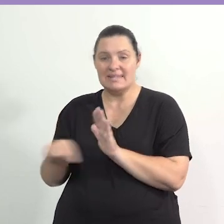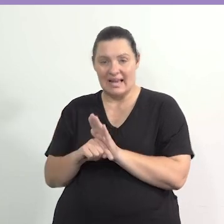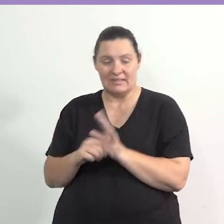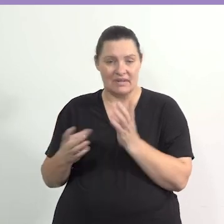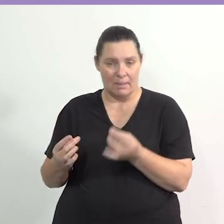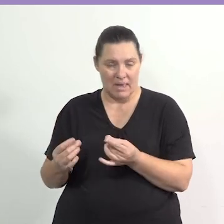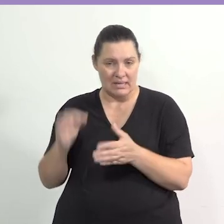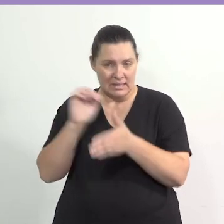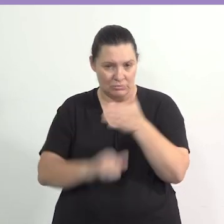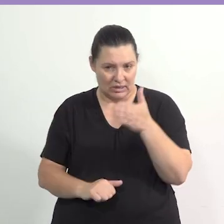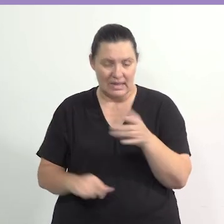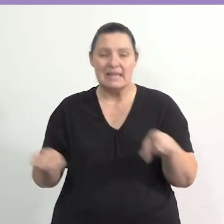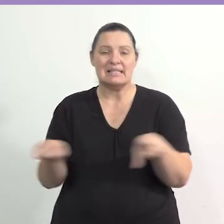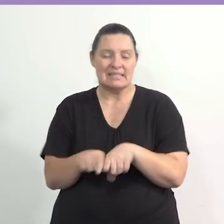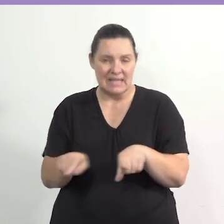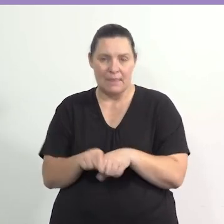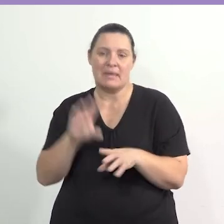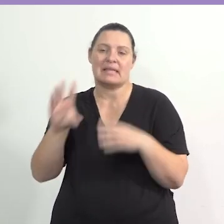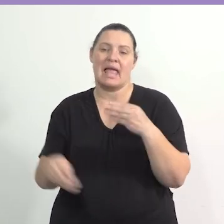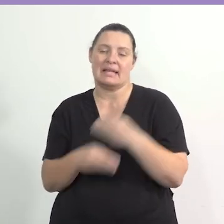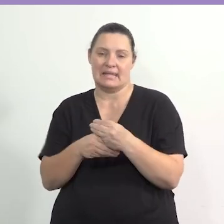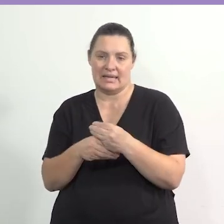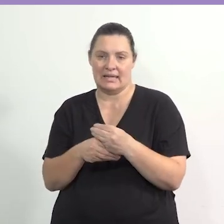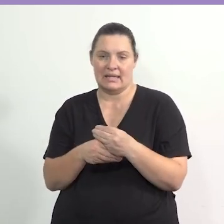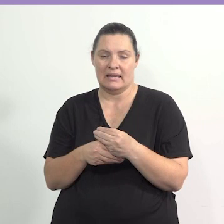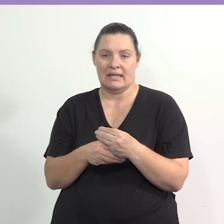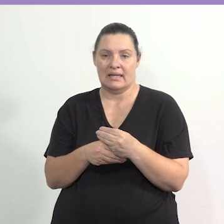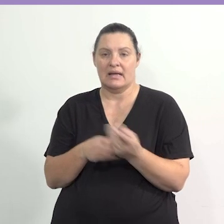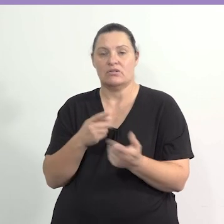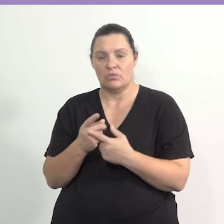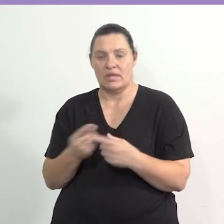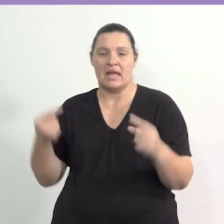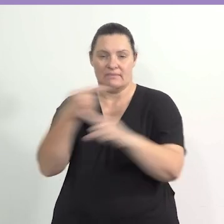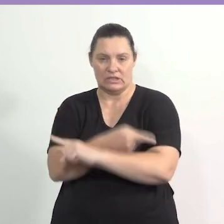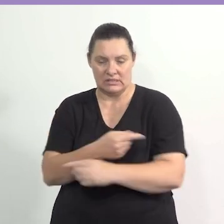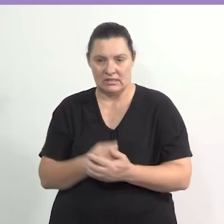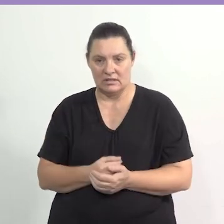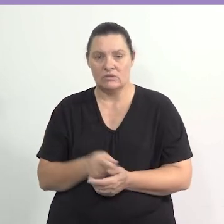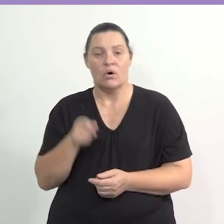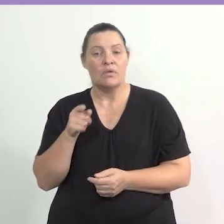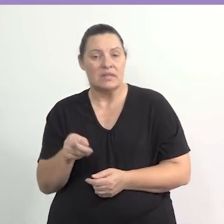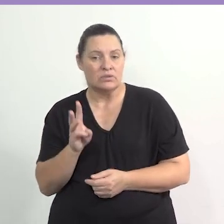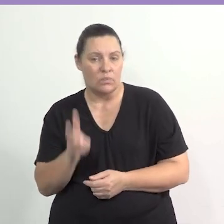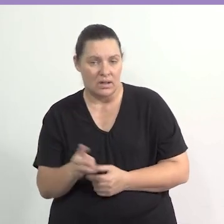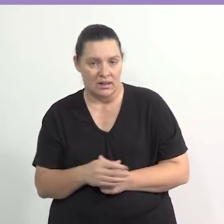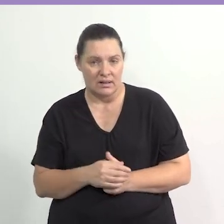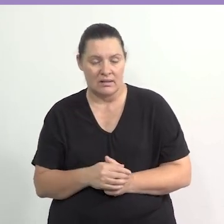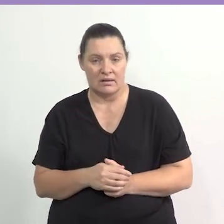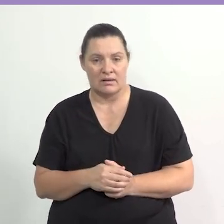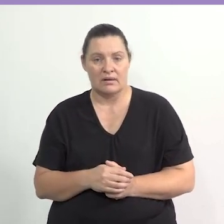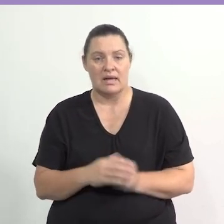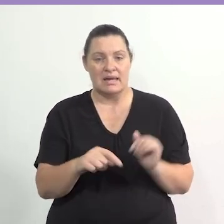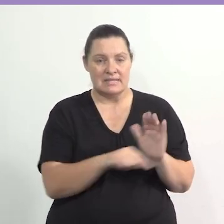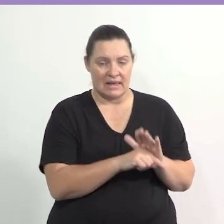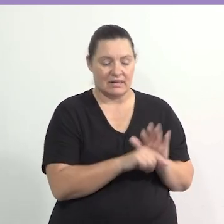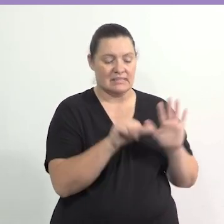a negative number, it is the same as adding its additive inverse. So this is going to